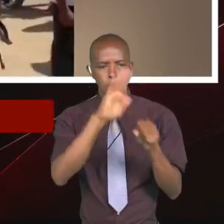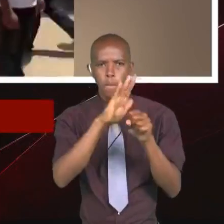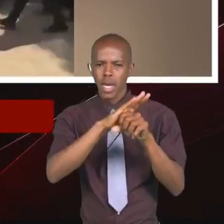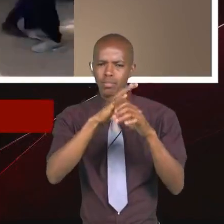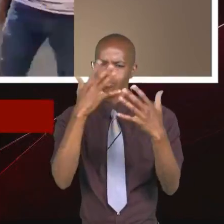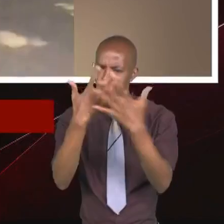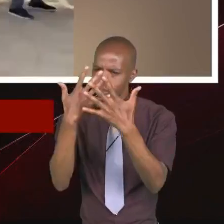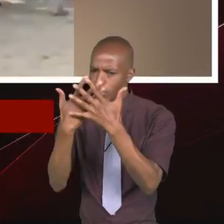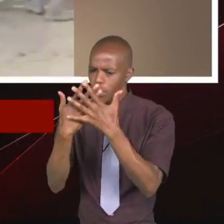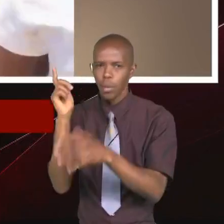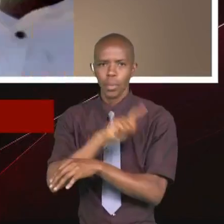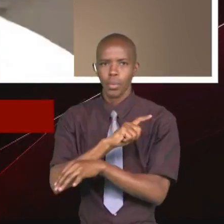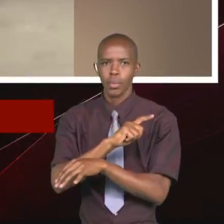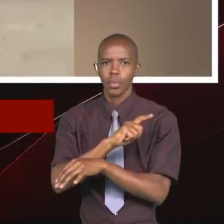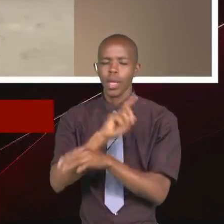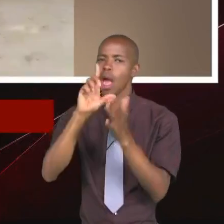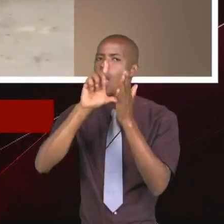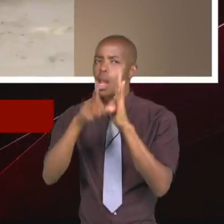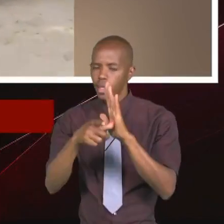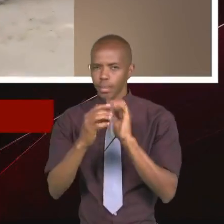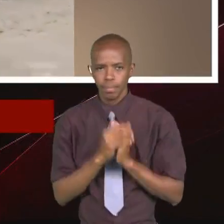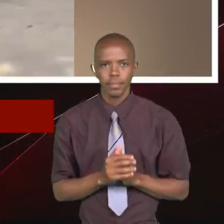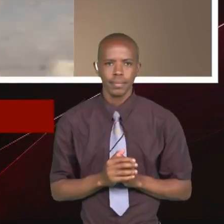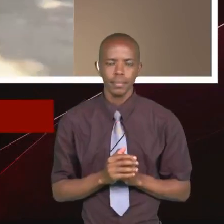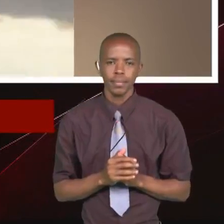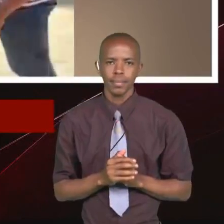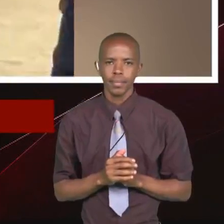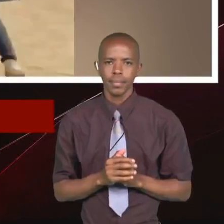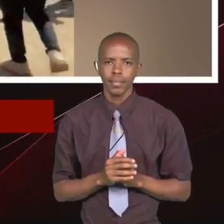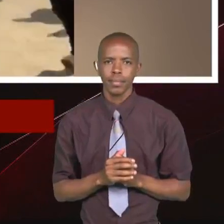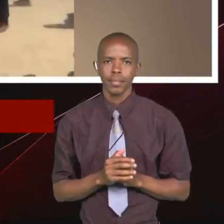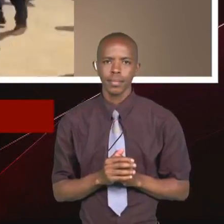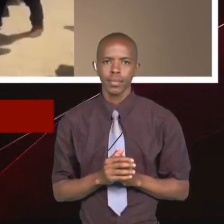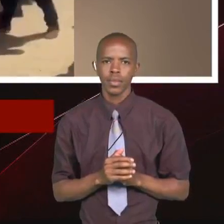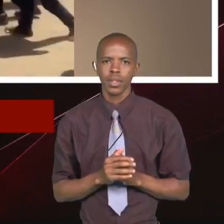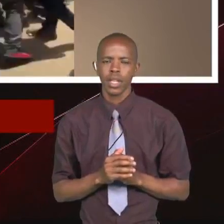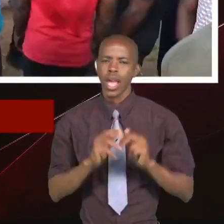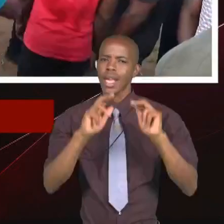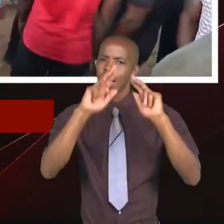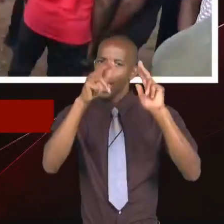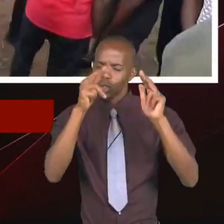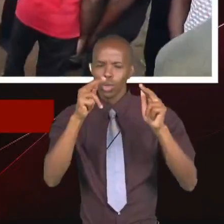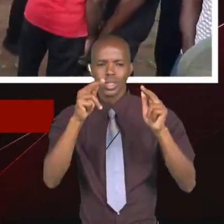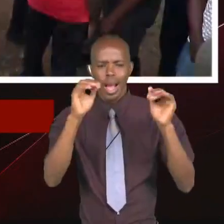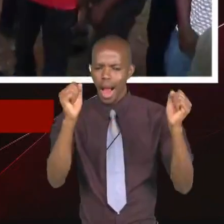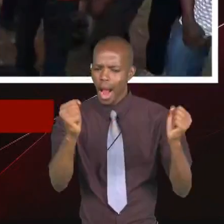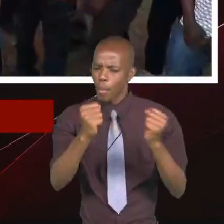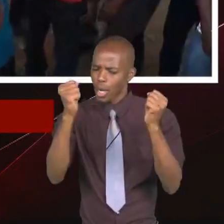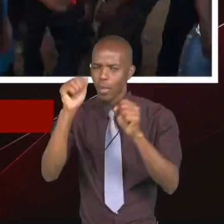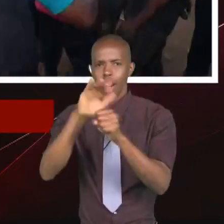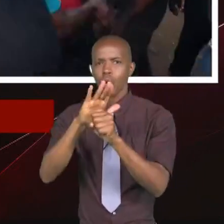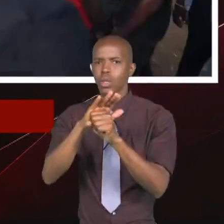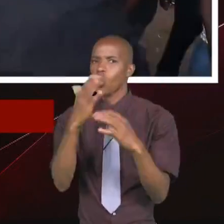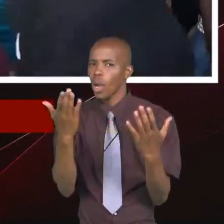After that, what you did so is that there was a lot of issues and queues at a point where the former senator